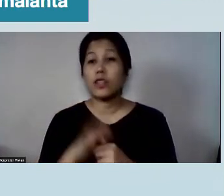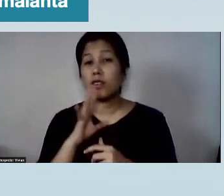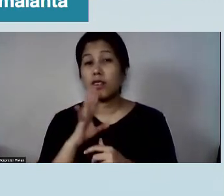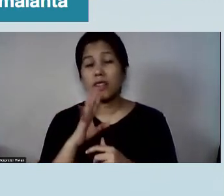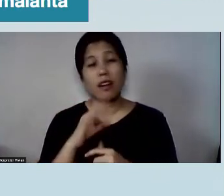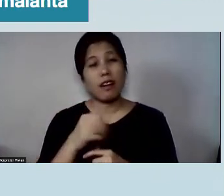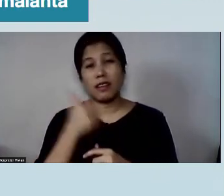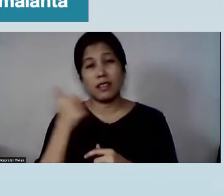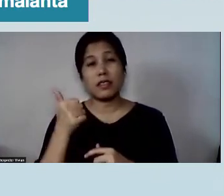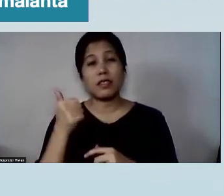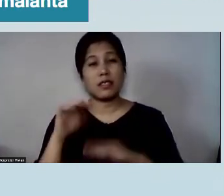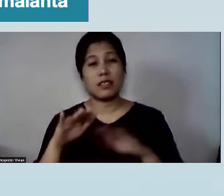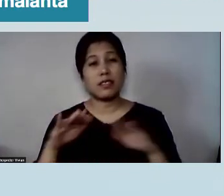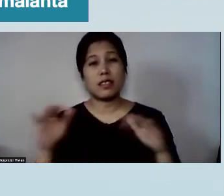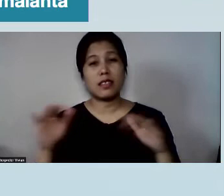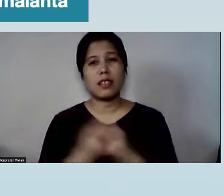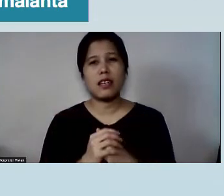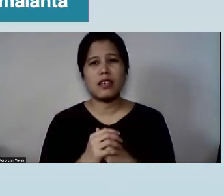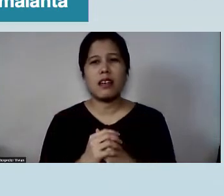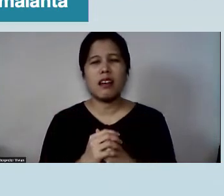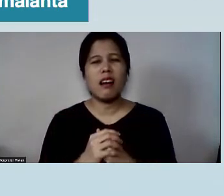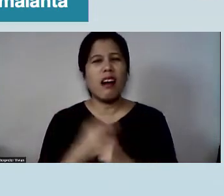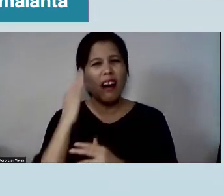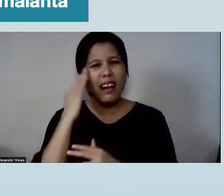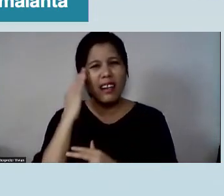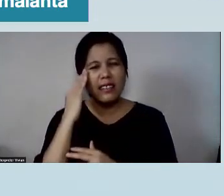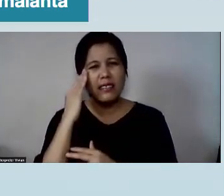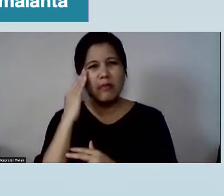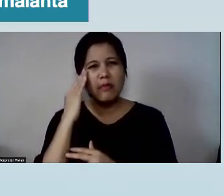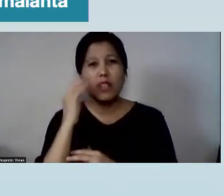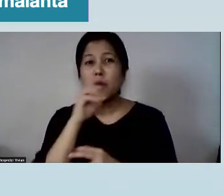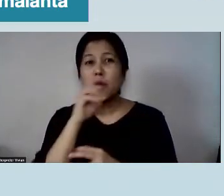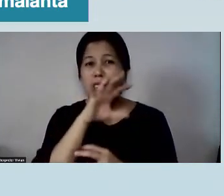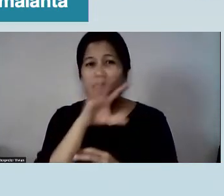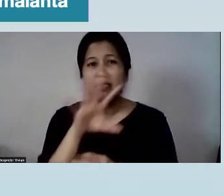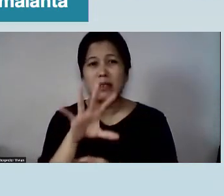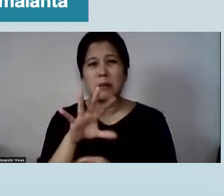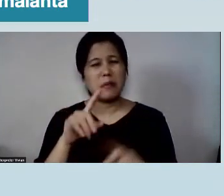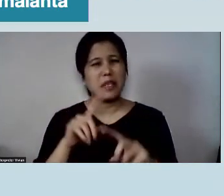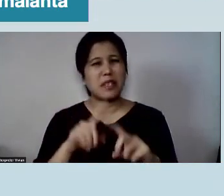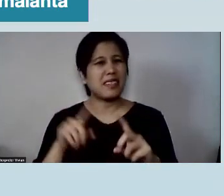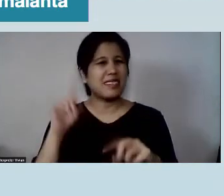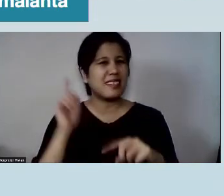other children, yung parang akala niyo sumisigaw, kaya lang kasi hindi rin niya siguro